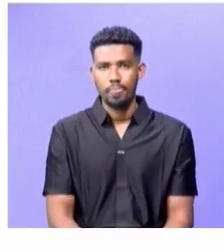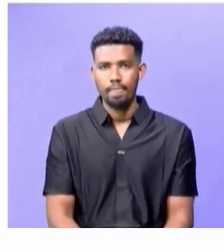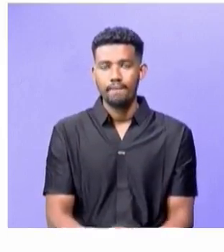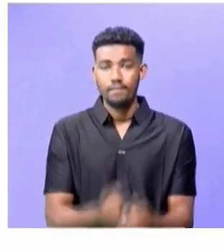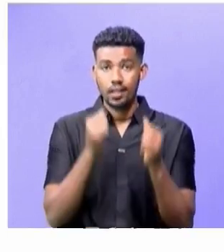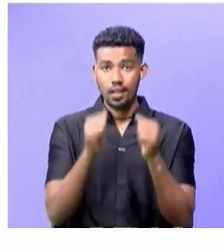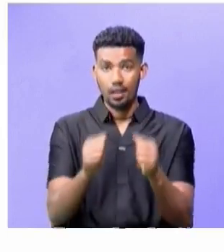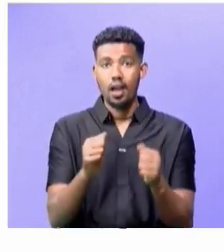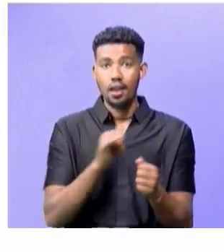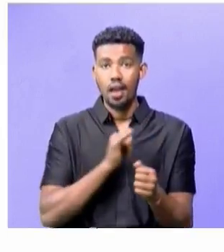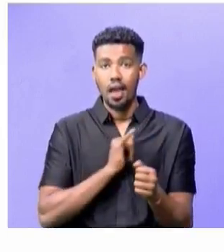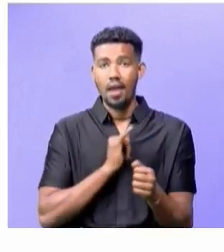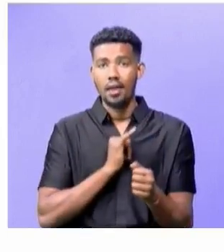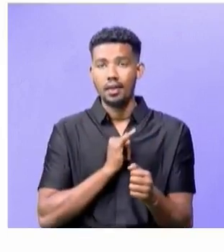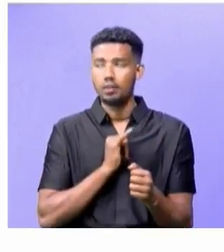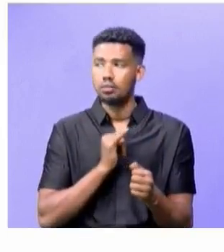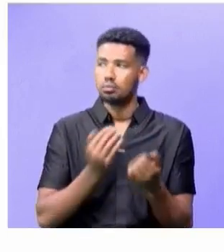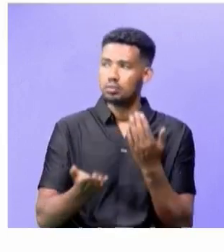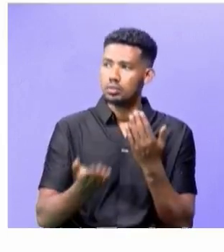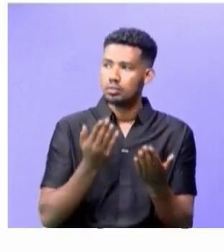and also neither